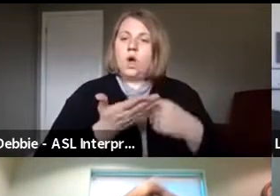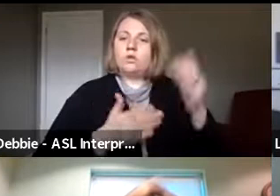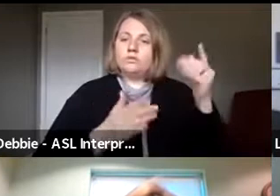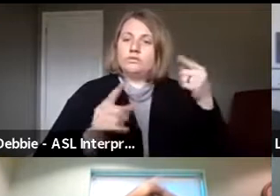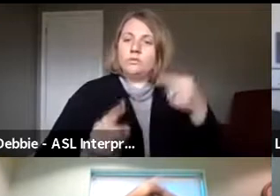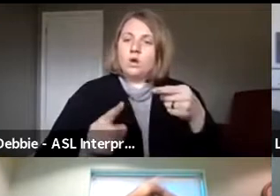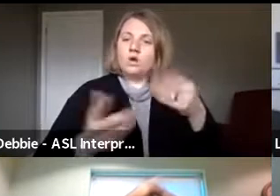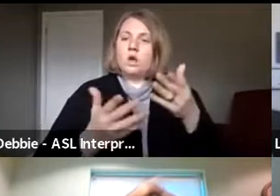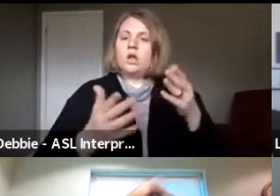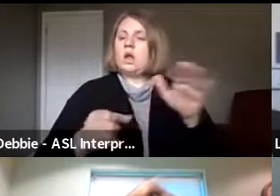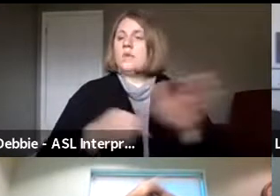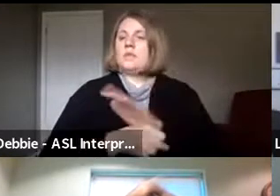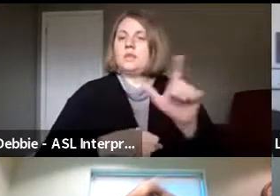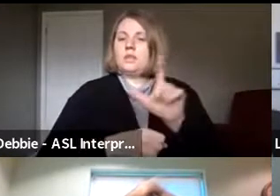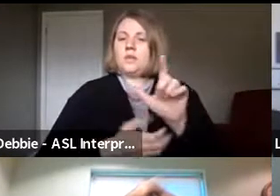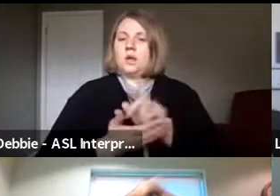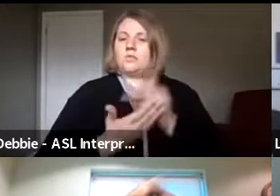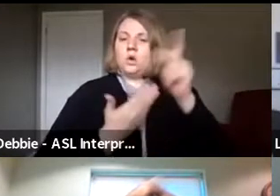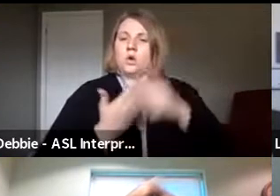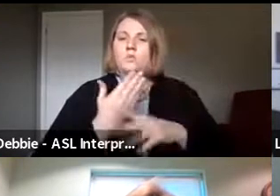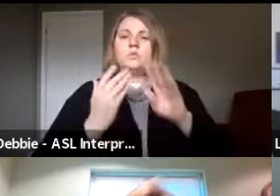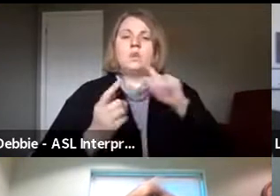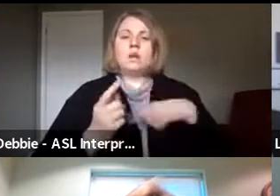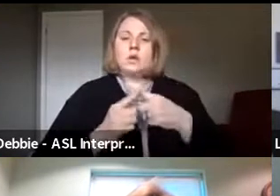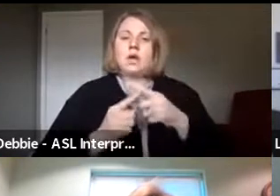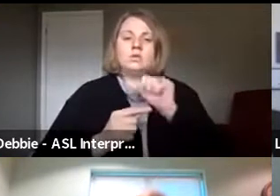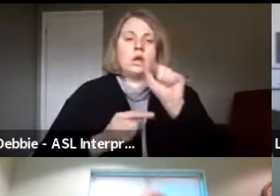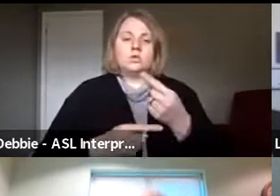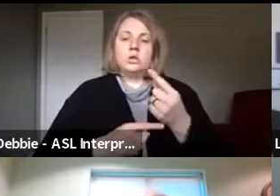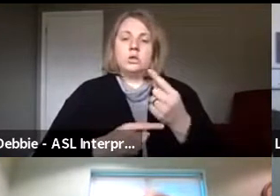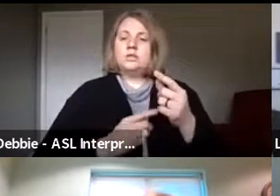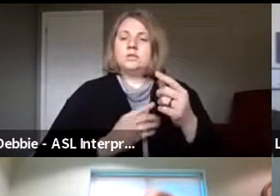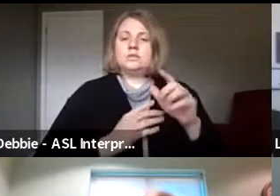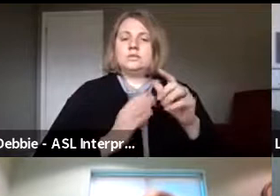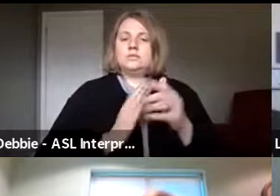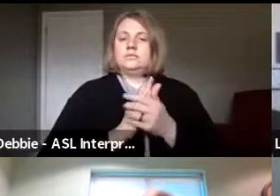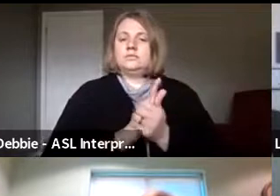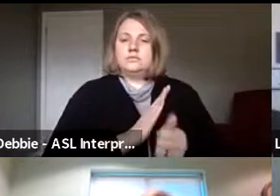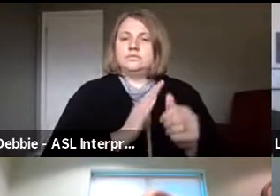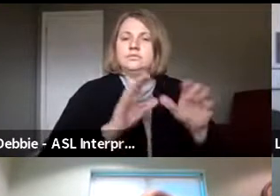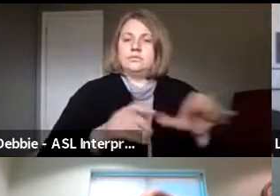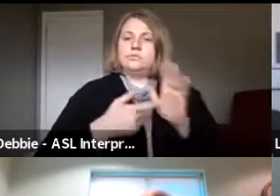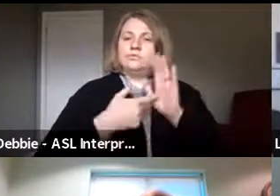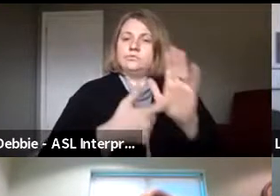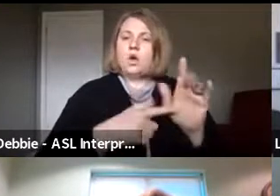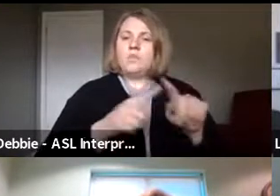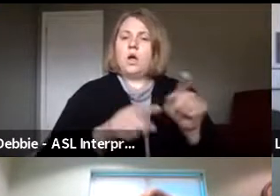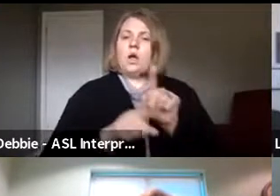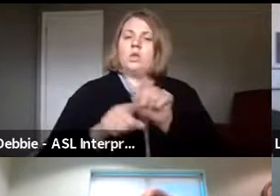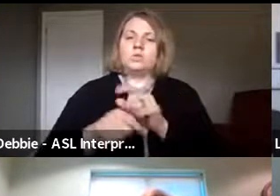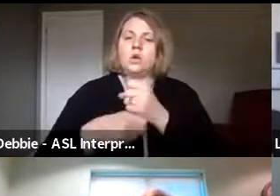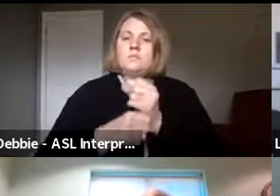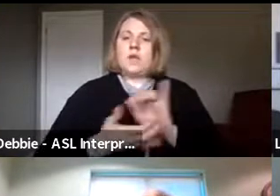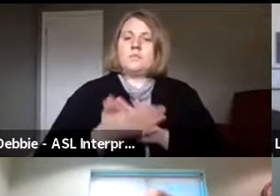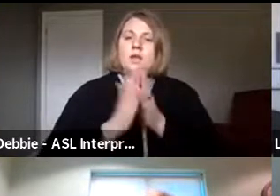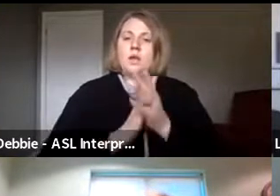about a complete library program. We talk about not just doing the technique, but also making it into a library